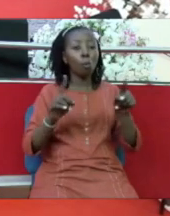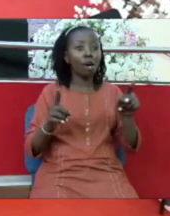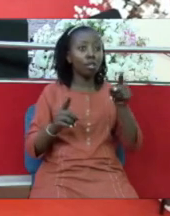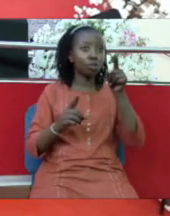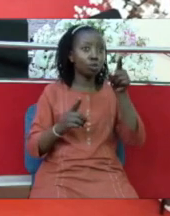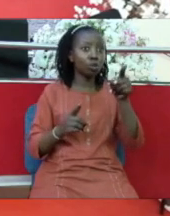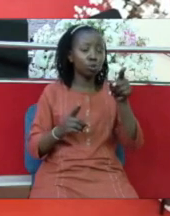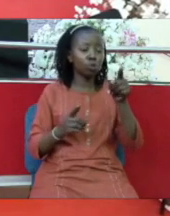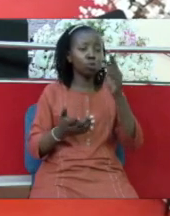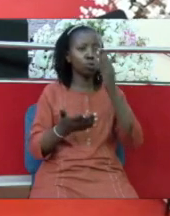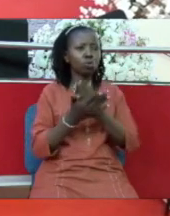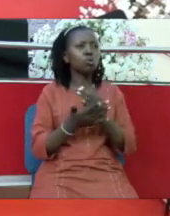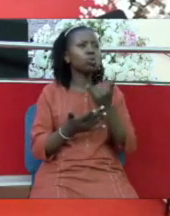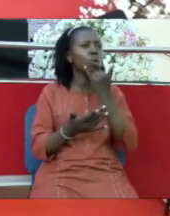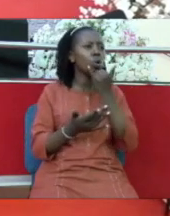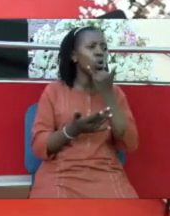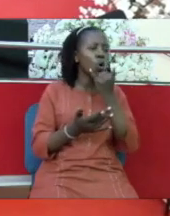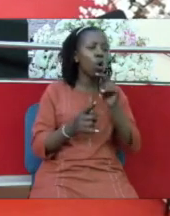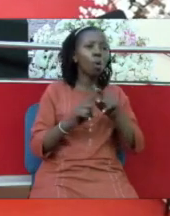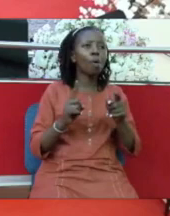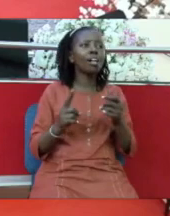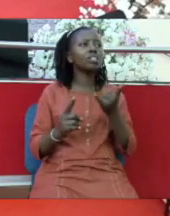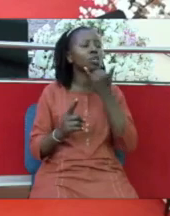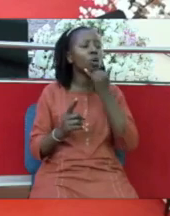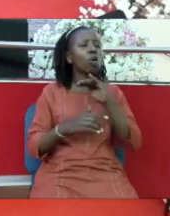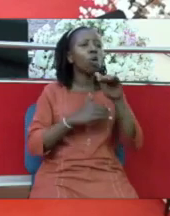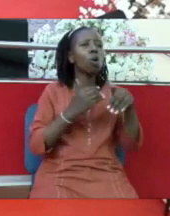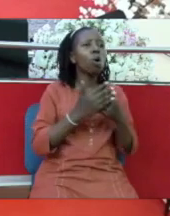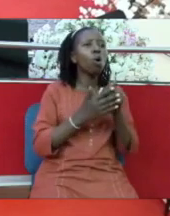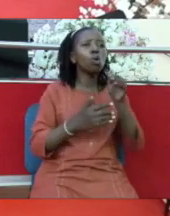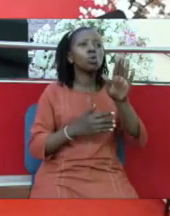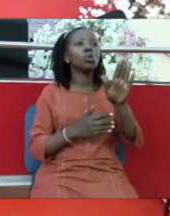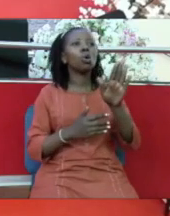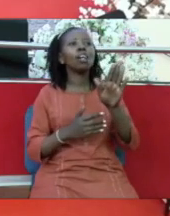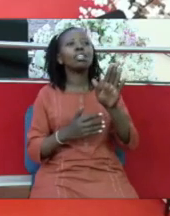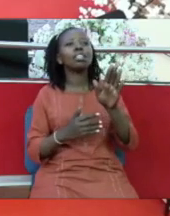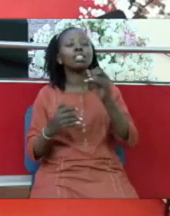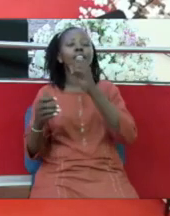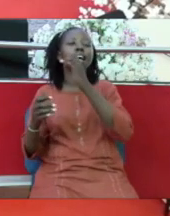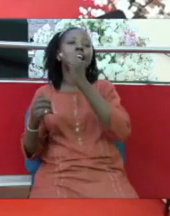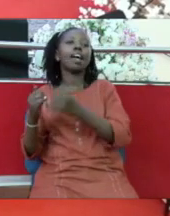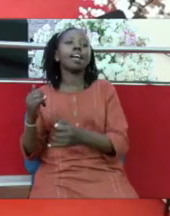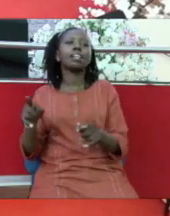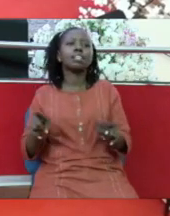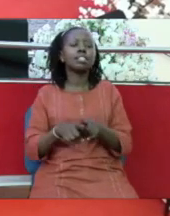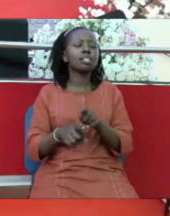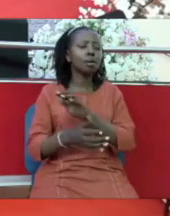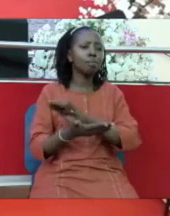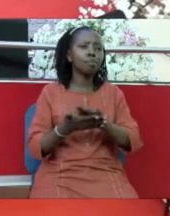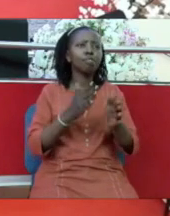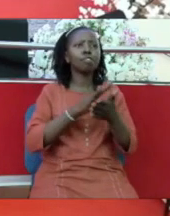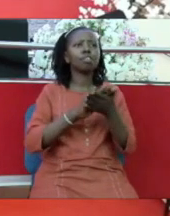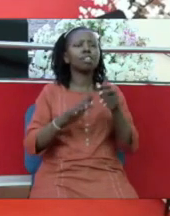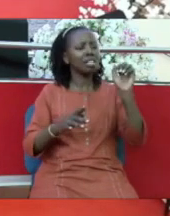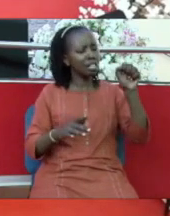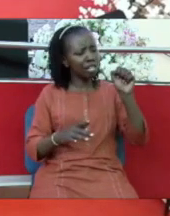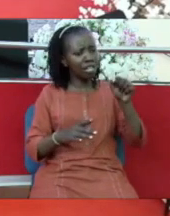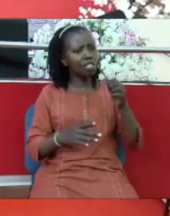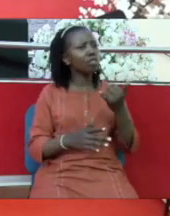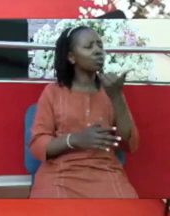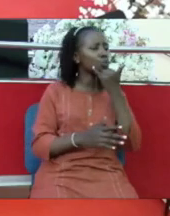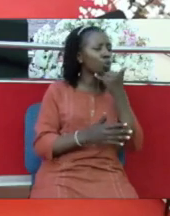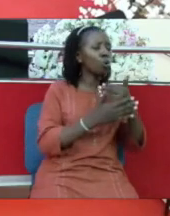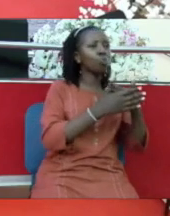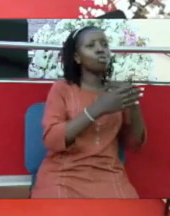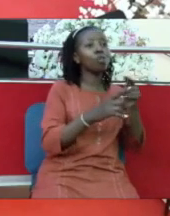where your debts and your wrongs have been cancelled. Lakini umefika mahali they have been forgiven. Zimesamehewa. Yes, you had done wrong. Ni kweli ulikuwa umekosea.